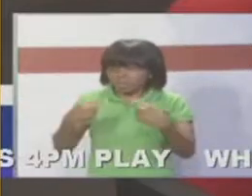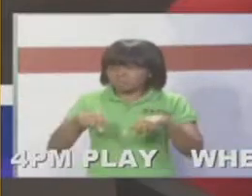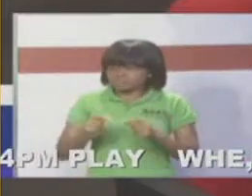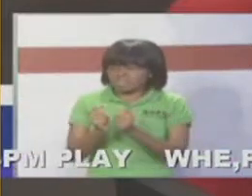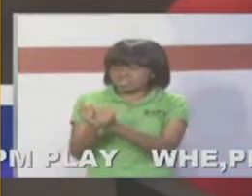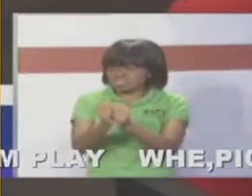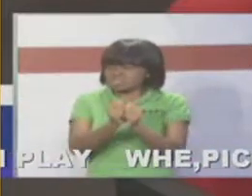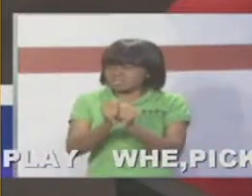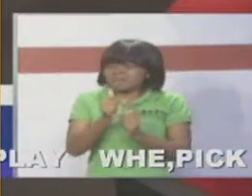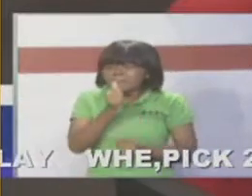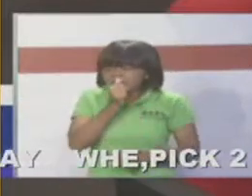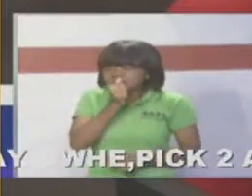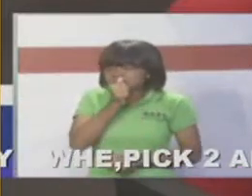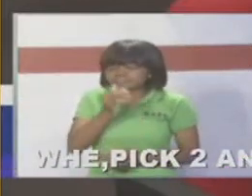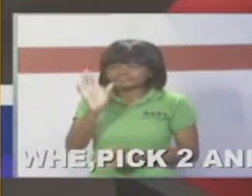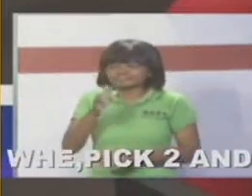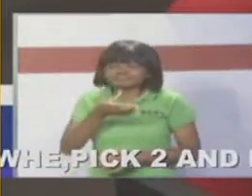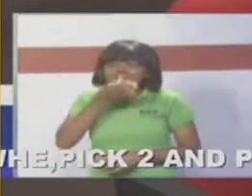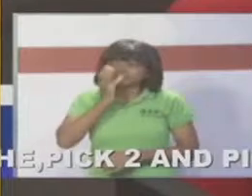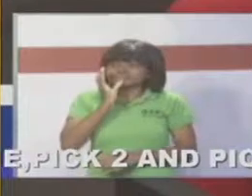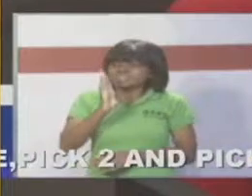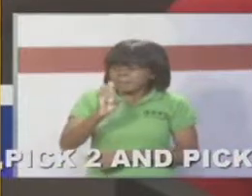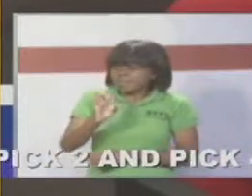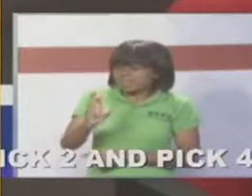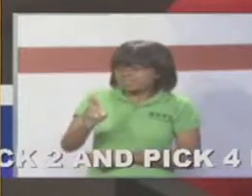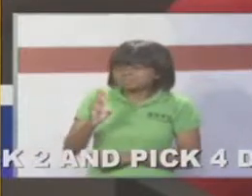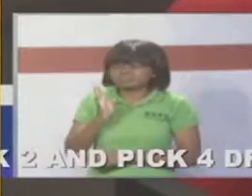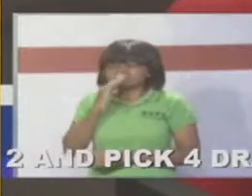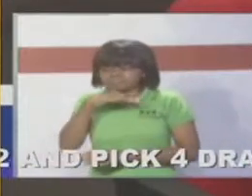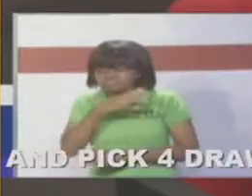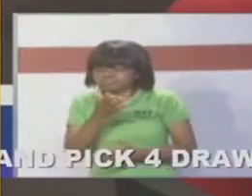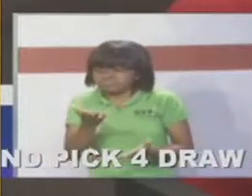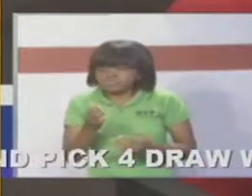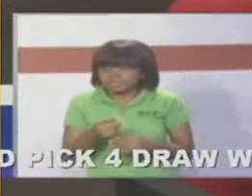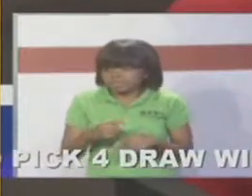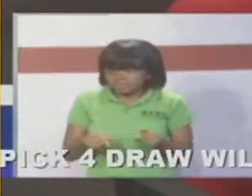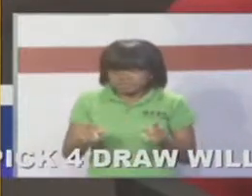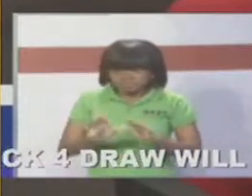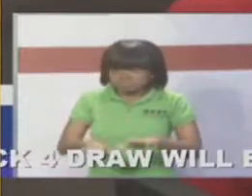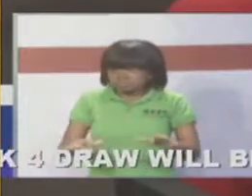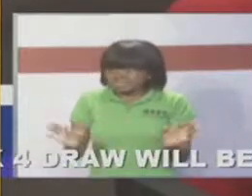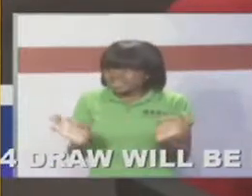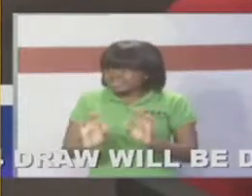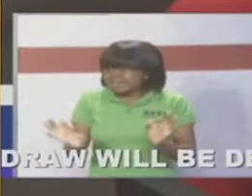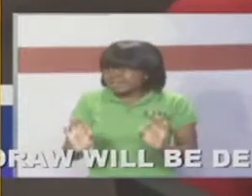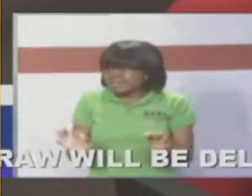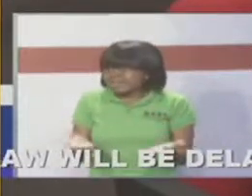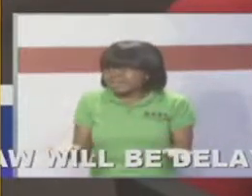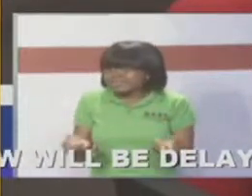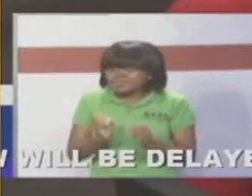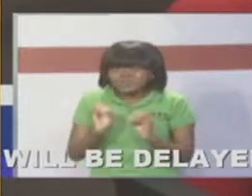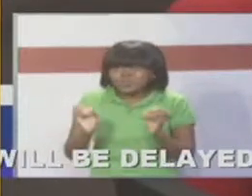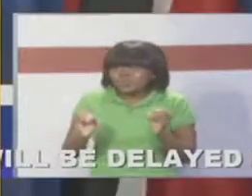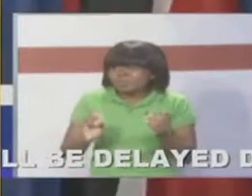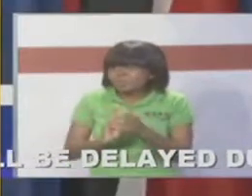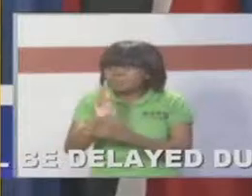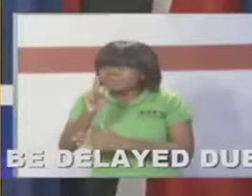probably in depression, some of them we're hearing are going into crime because, you know, they just don't have that opportunity to play again.